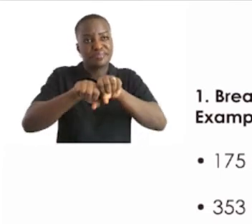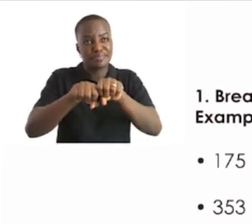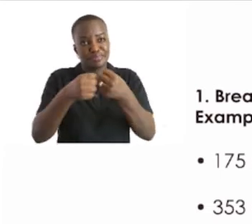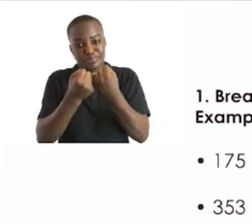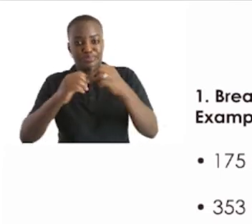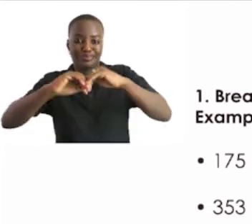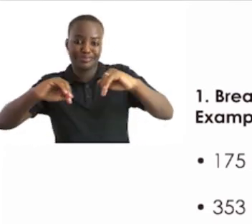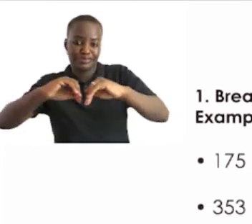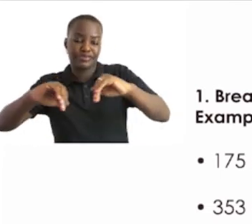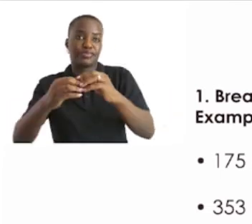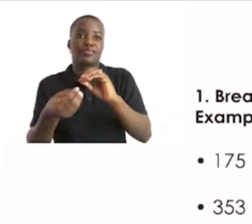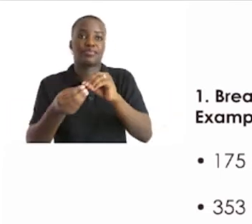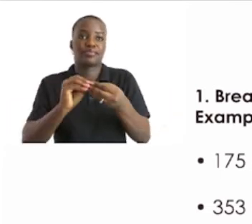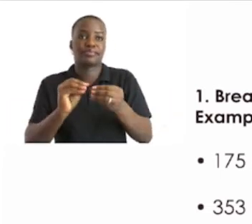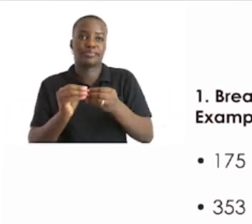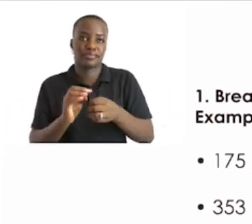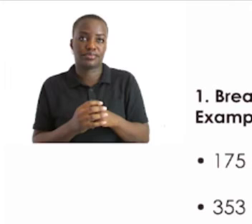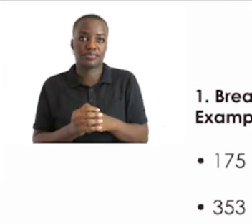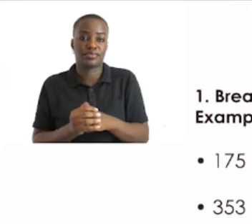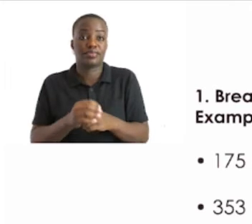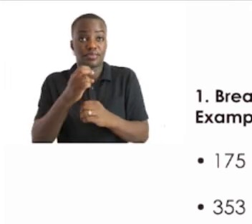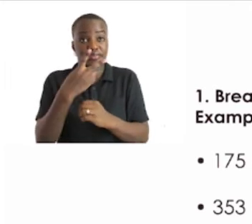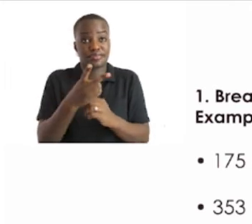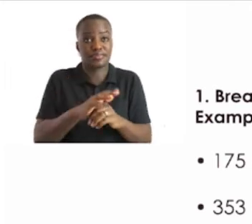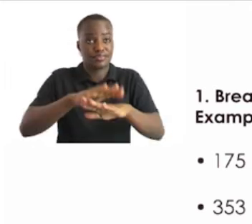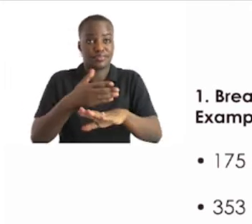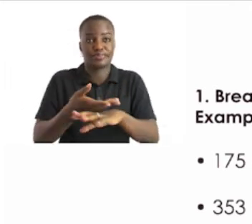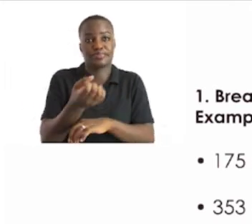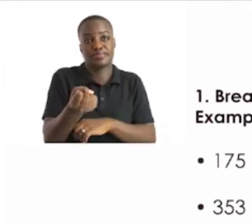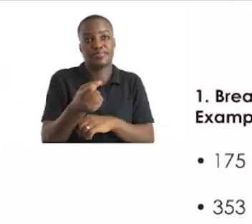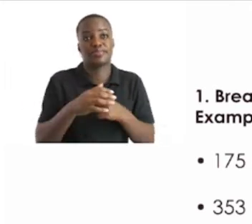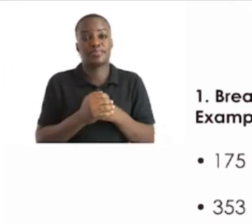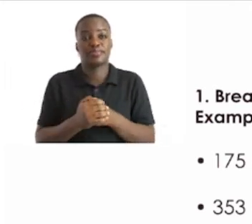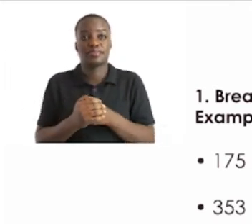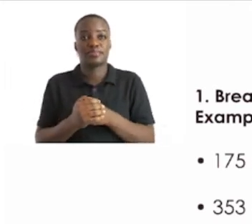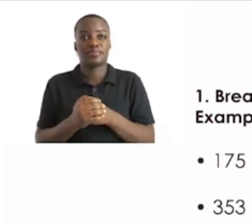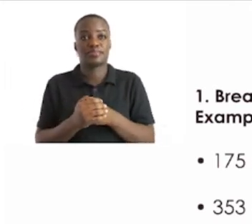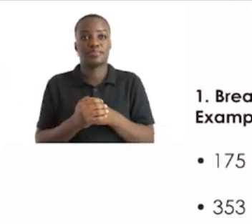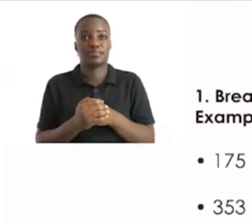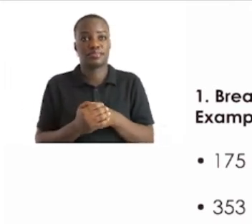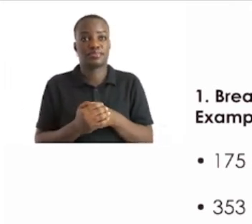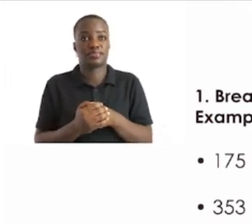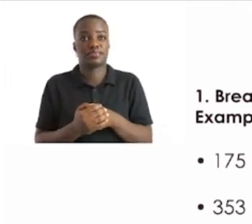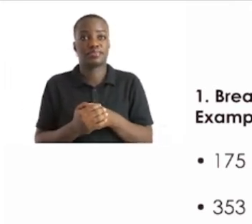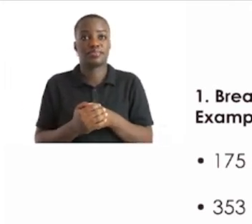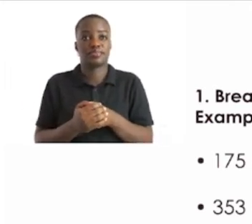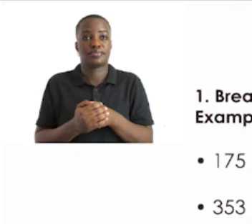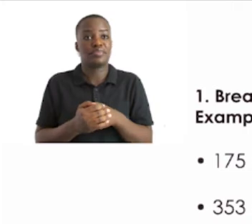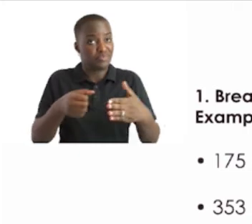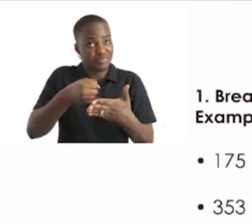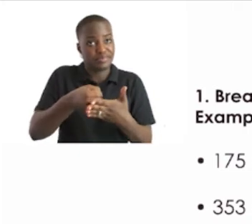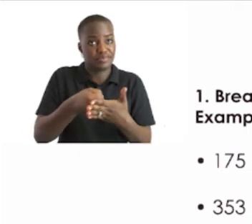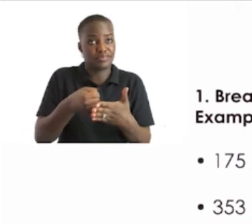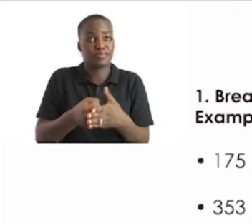or breaking down the number. You can see that they gave you an example there. And that example, we are going to try and use